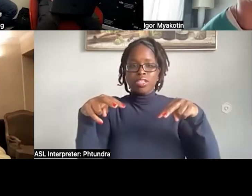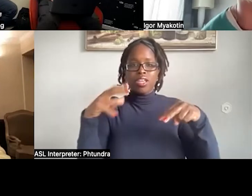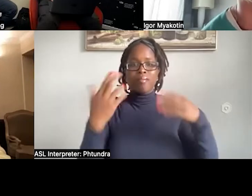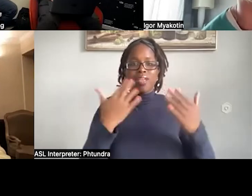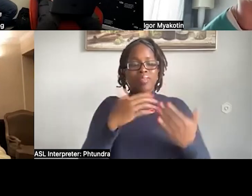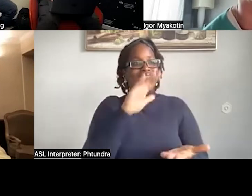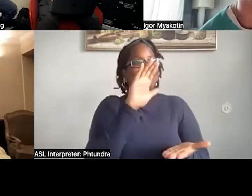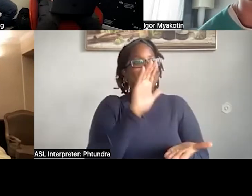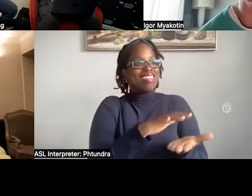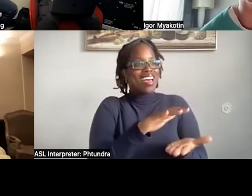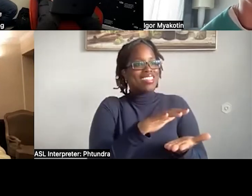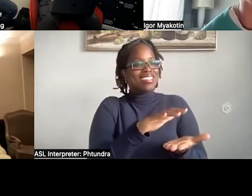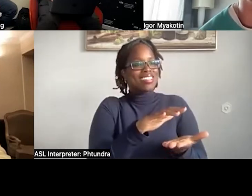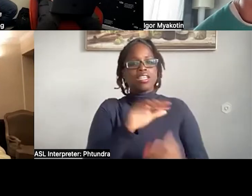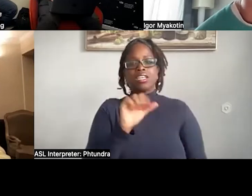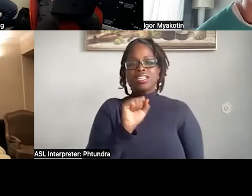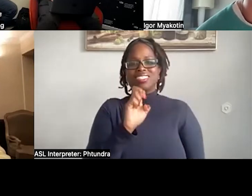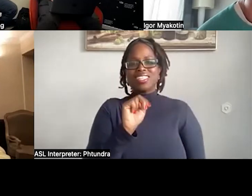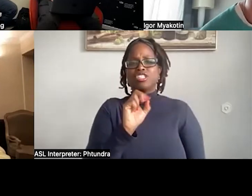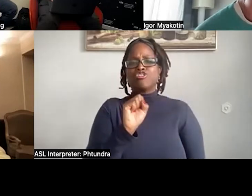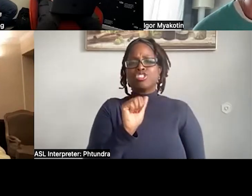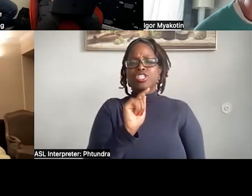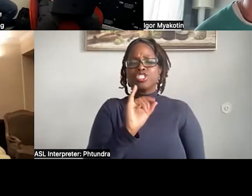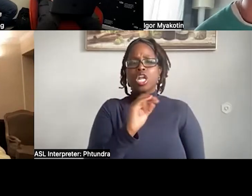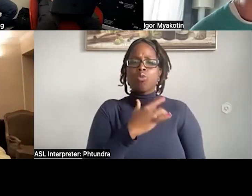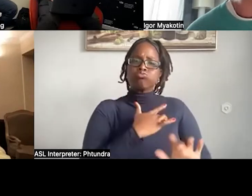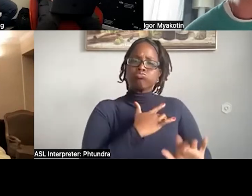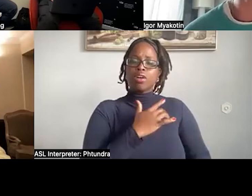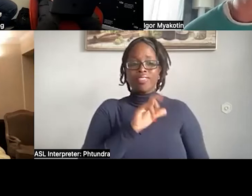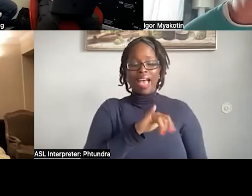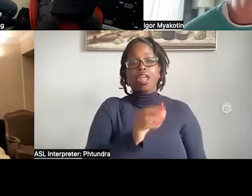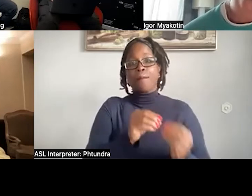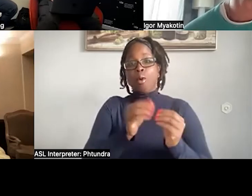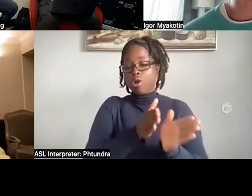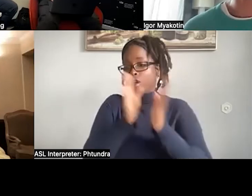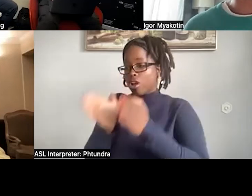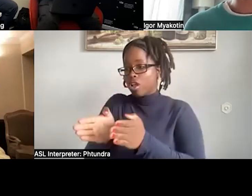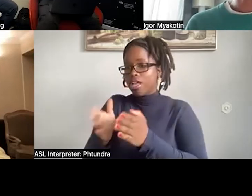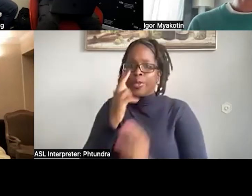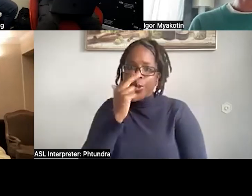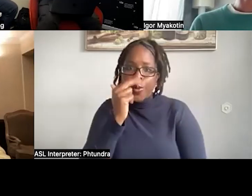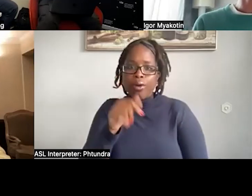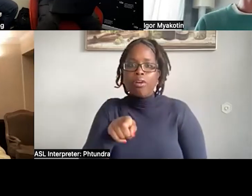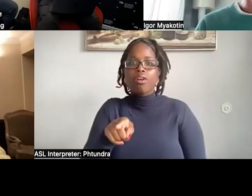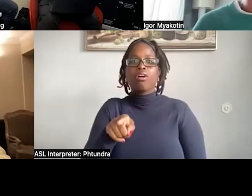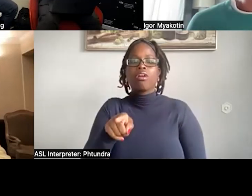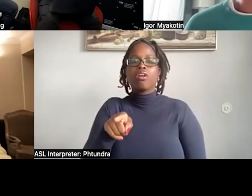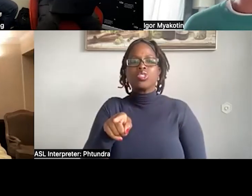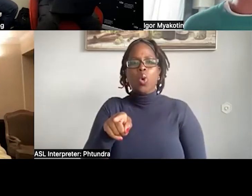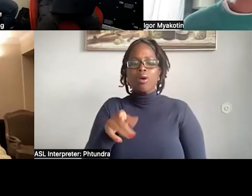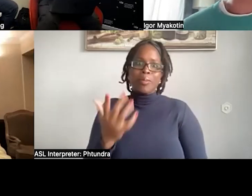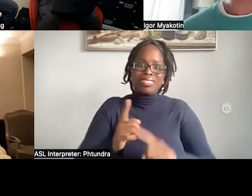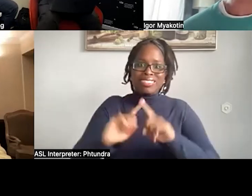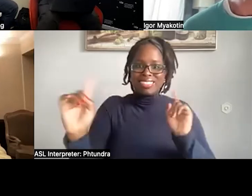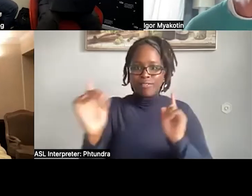sensationalism and more of the human, of the soul of the person that we're filming with. Well, thank you for actually, you know, that you brought